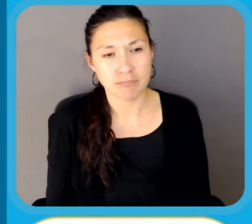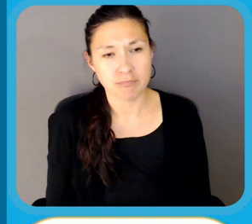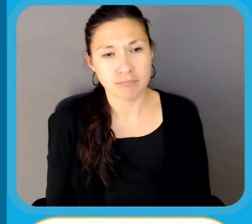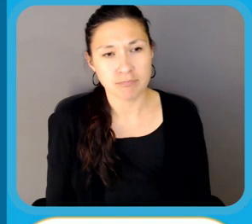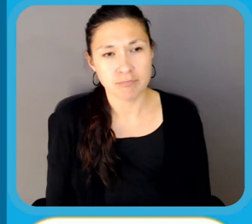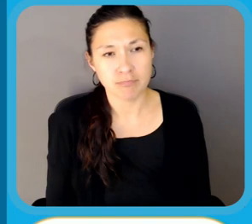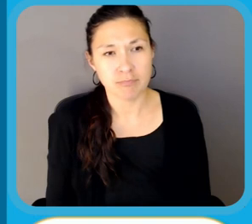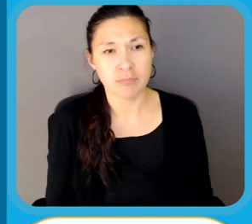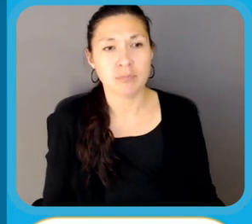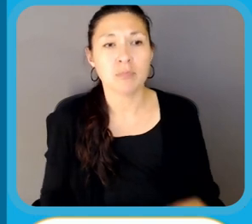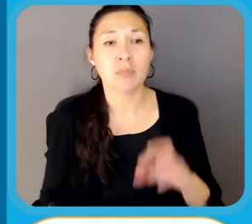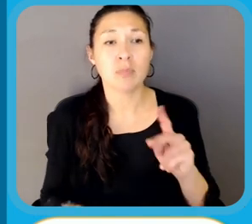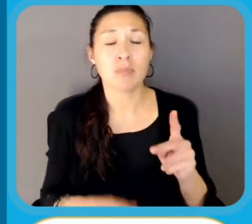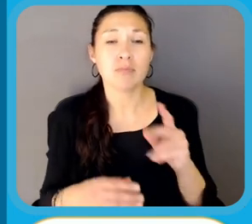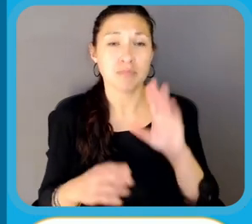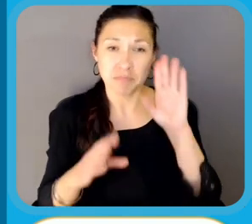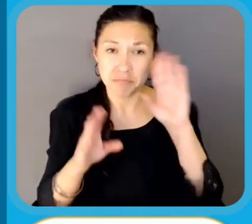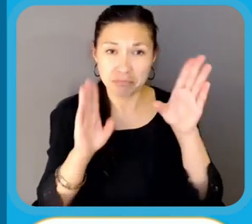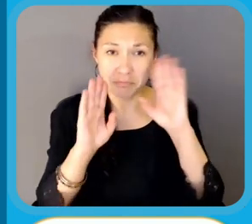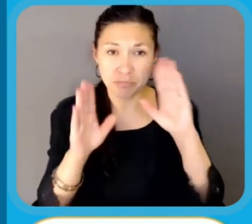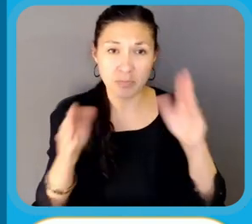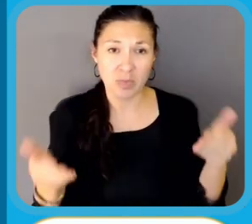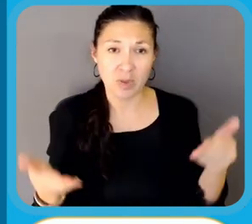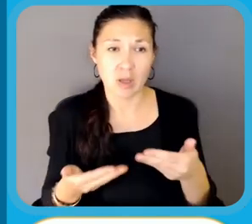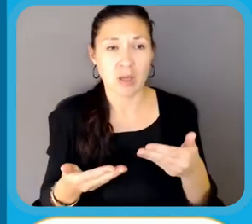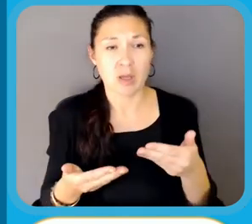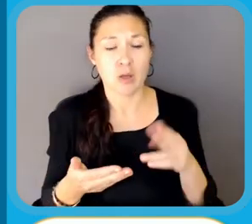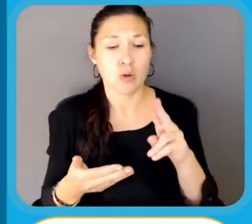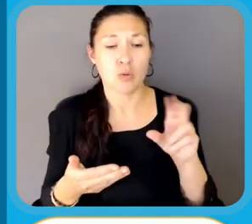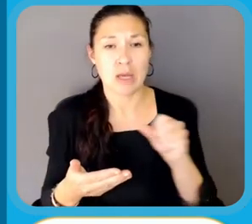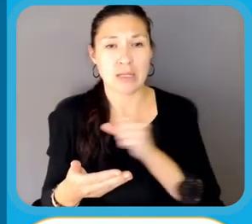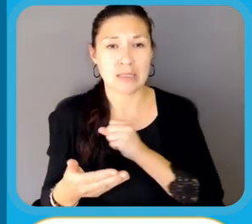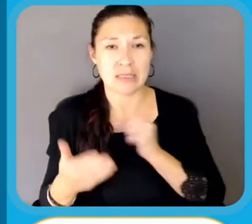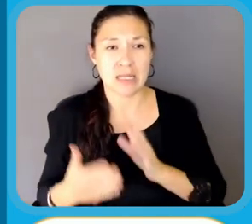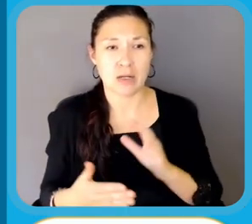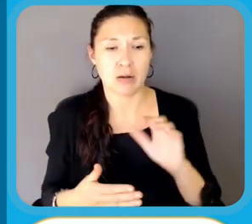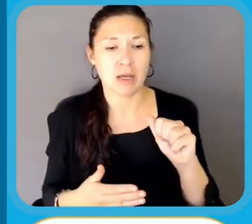Delegates and guests, please welcome U.S. Senator Alex Padilla.